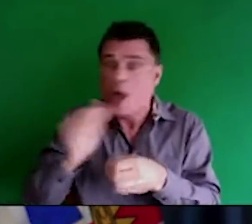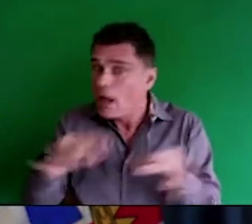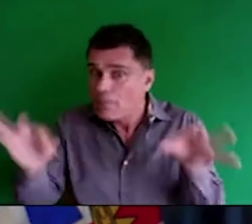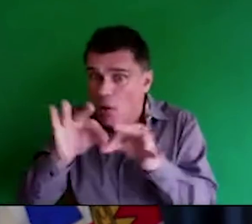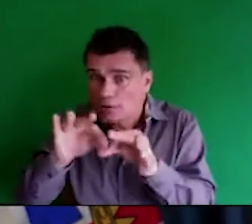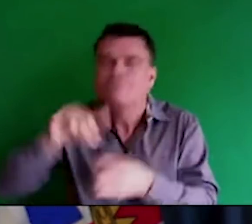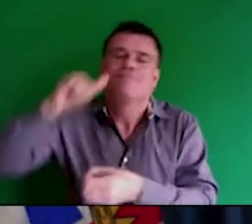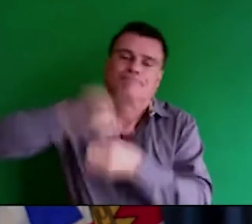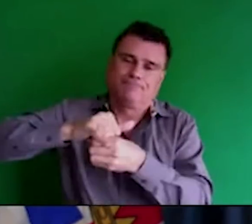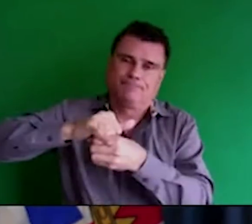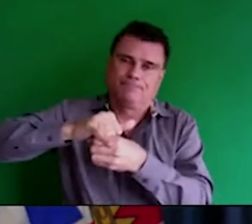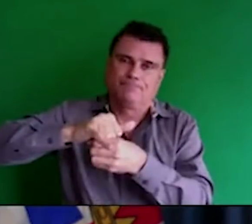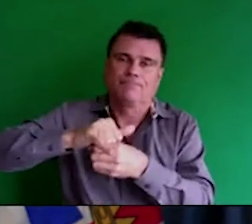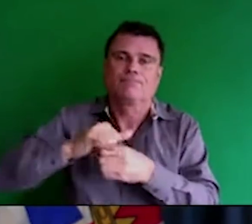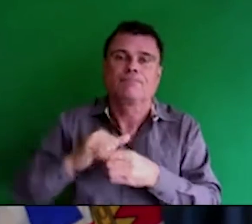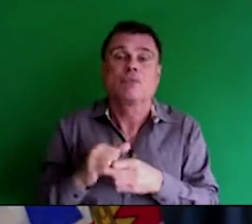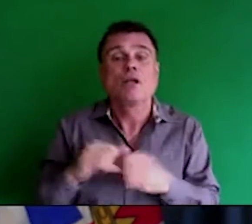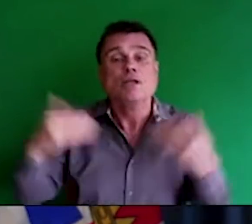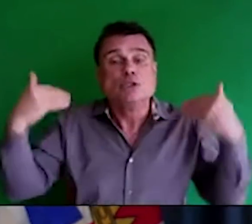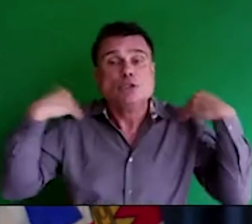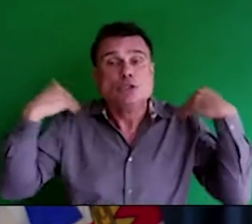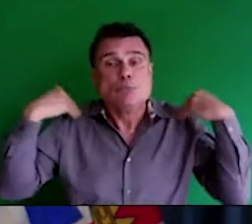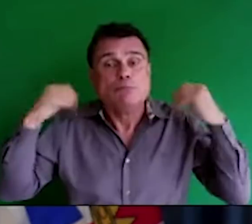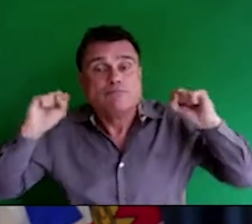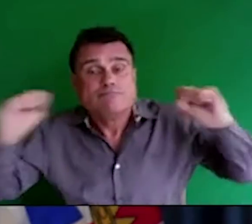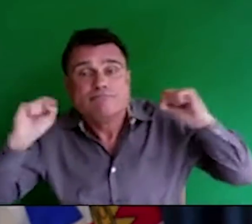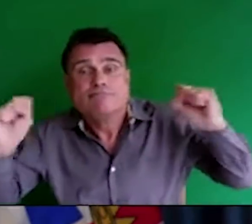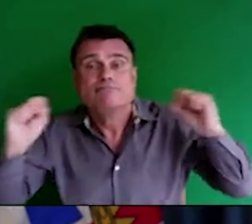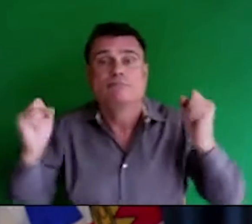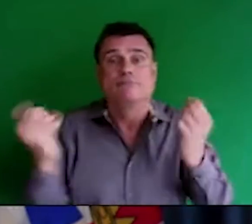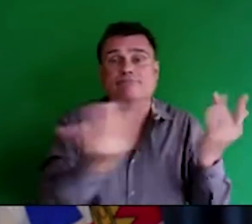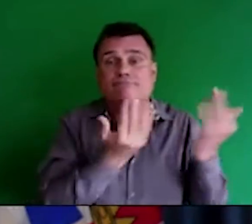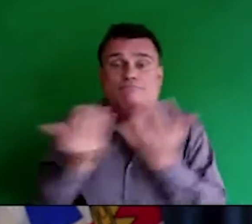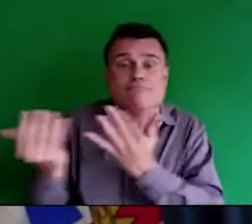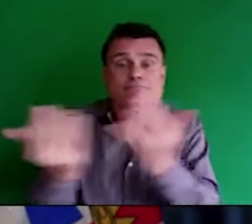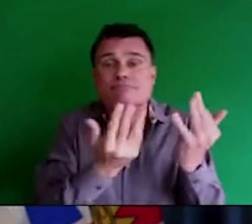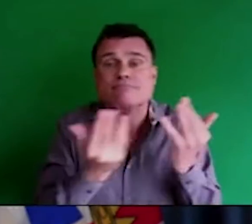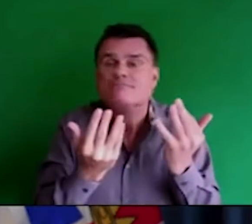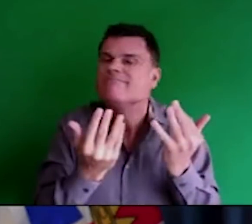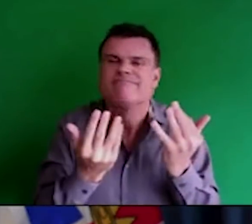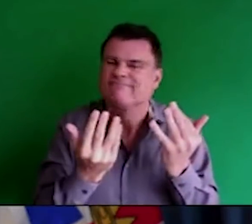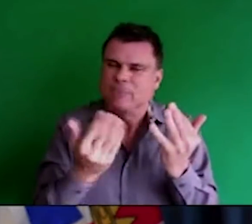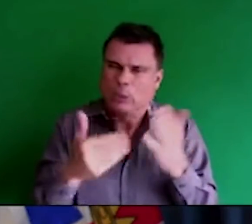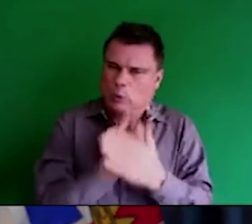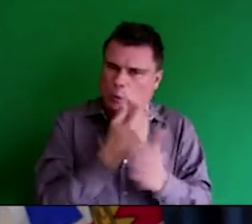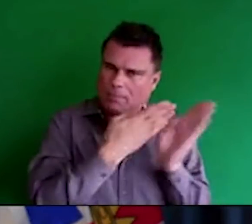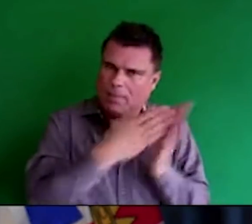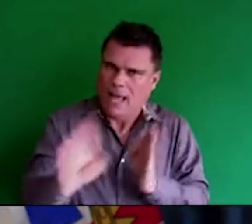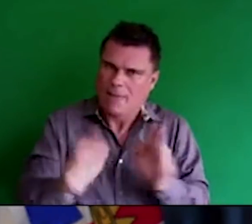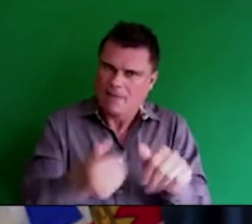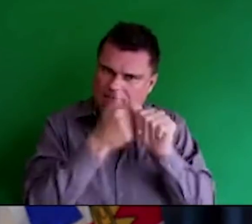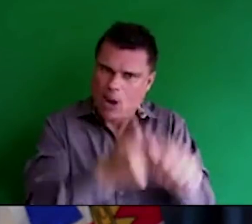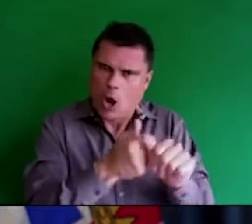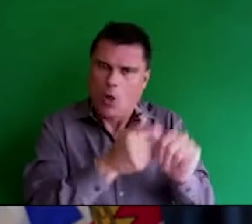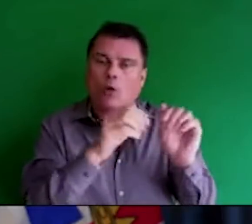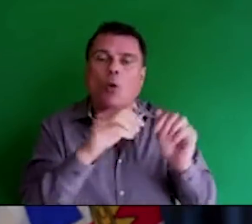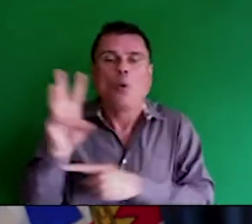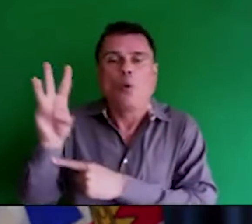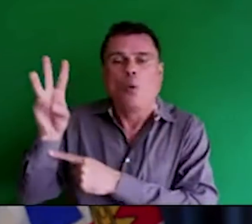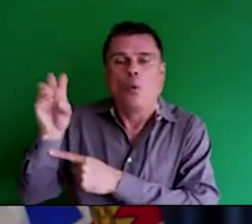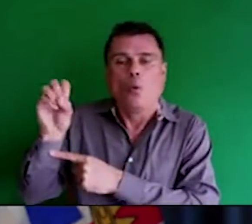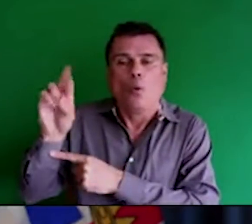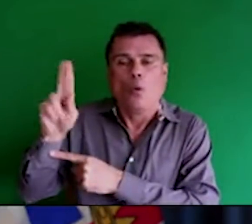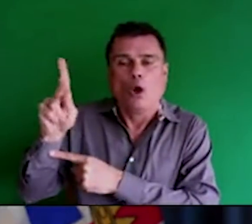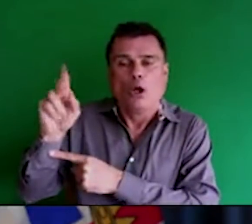means reinvigorating the work that's already been done with Public Health and WorkSafe BC to make sure we're narrowing in and following the science on